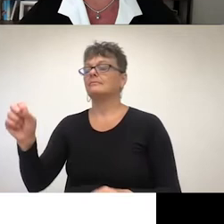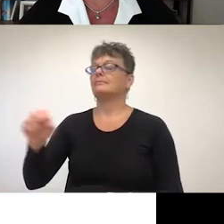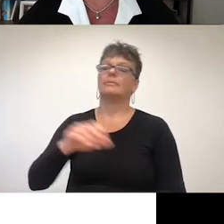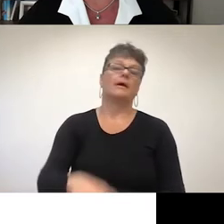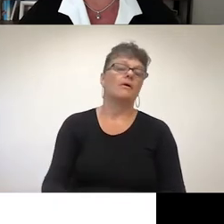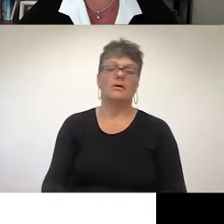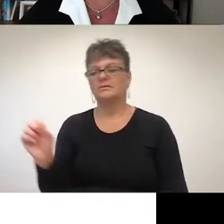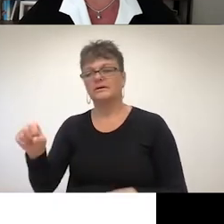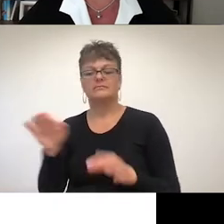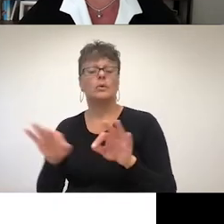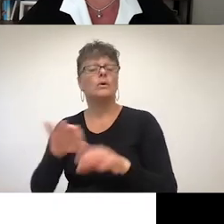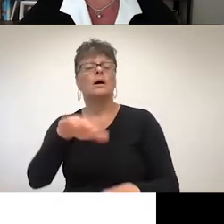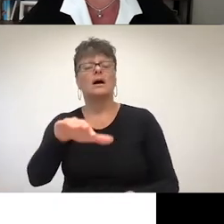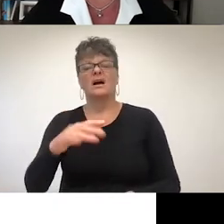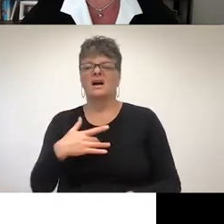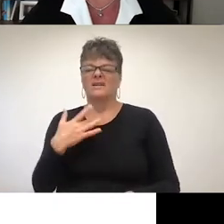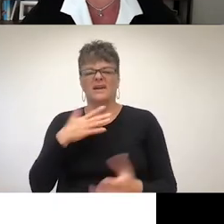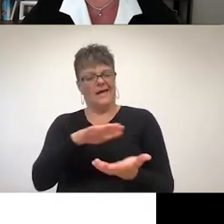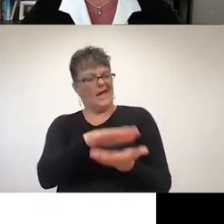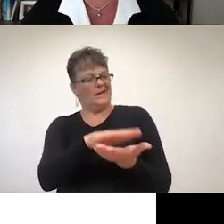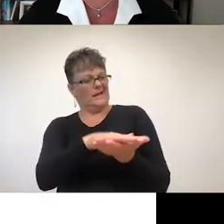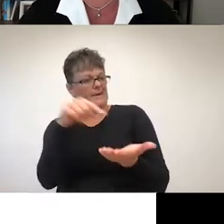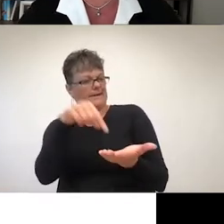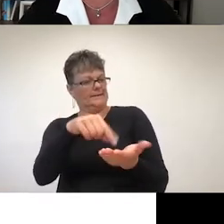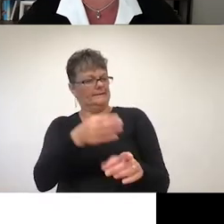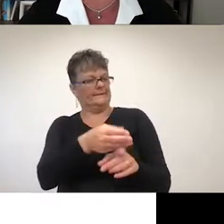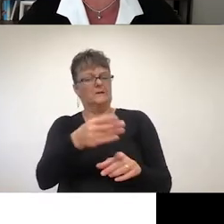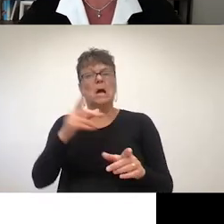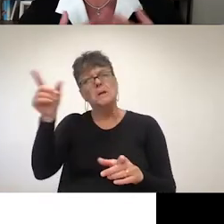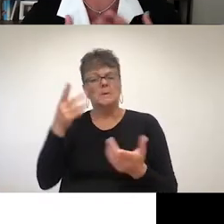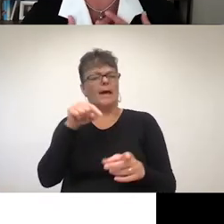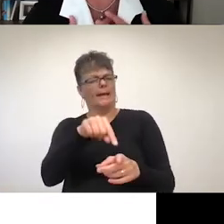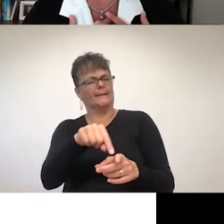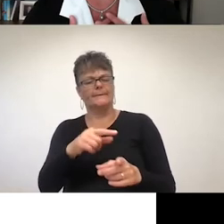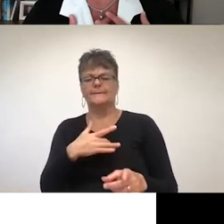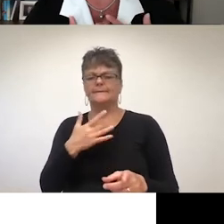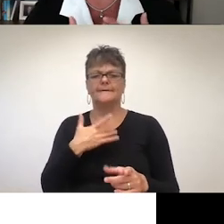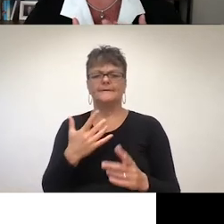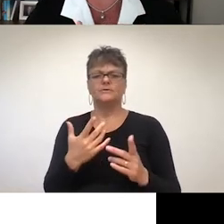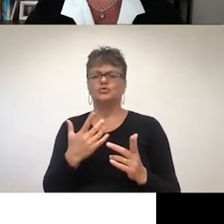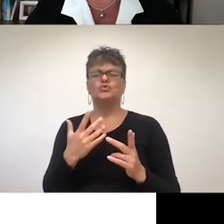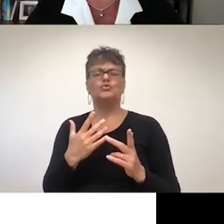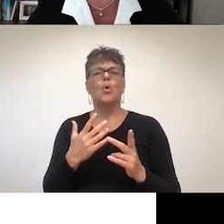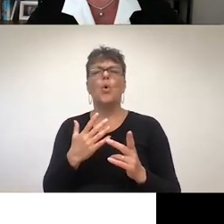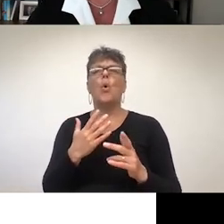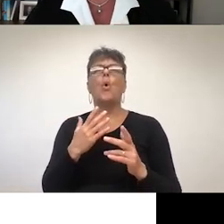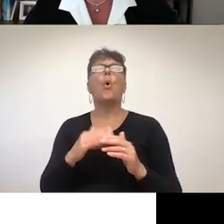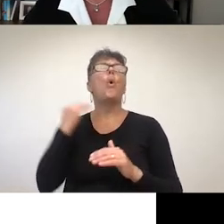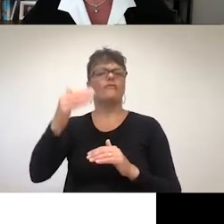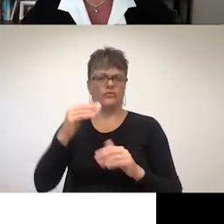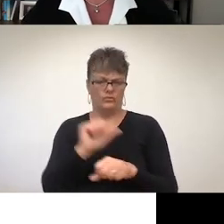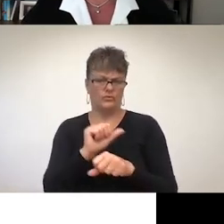especially, we have a little bit of an overwork culture, and I believe we have to intentionally protect time to care for